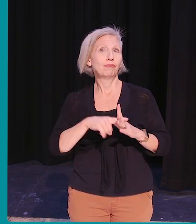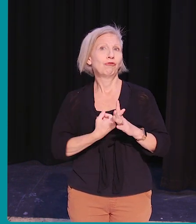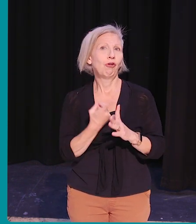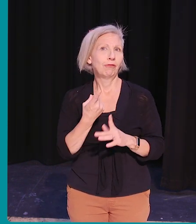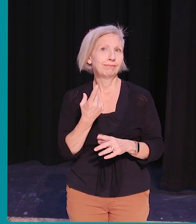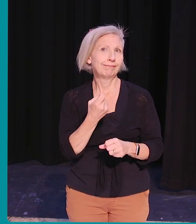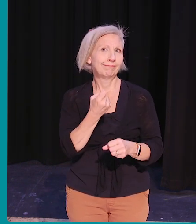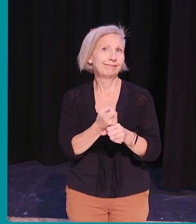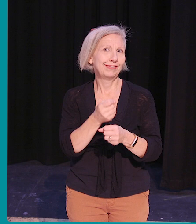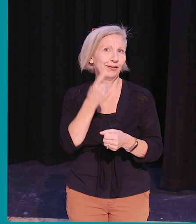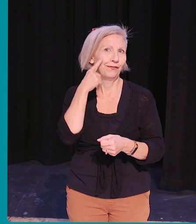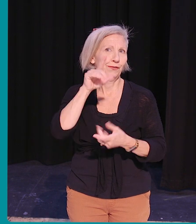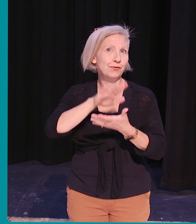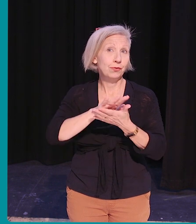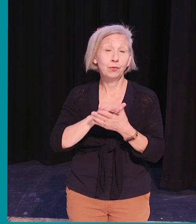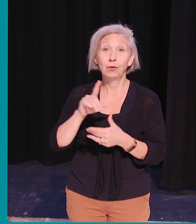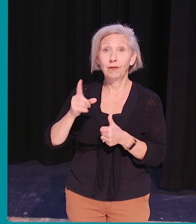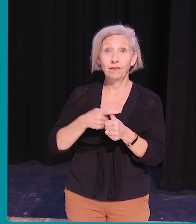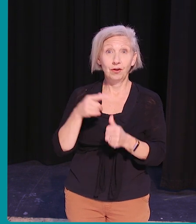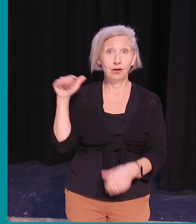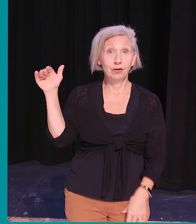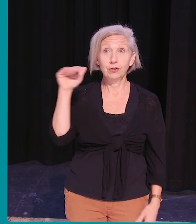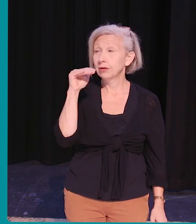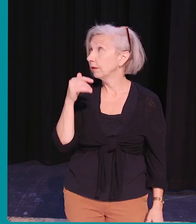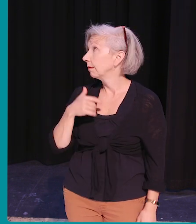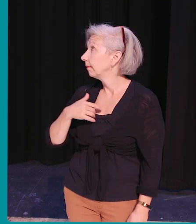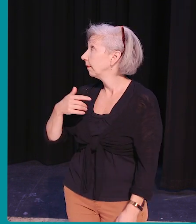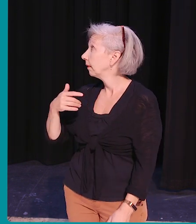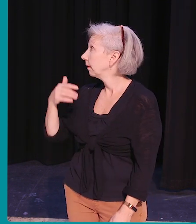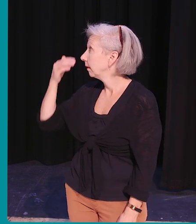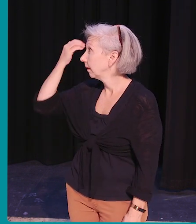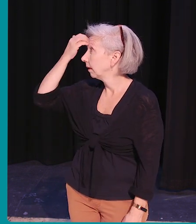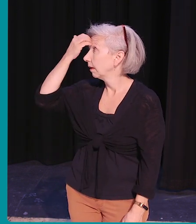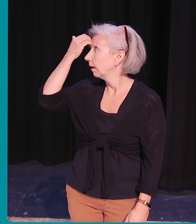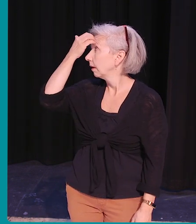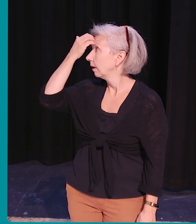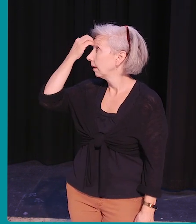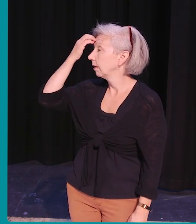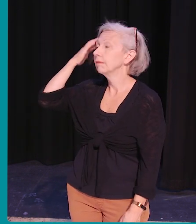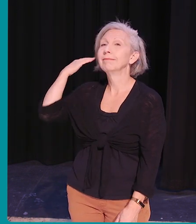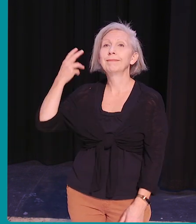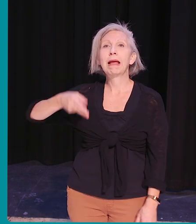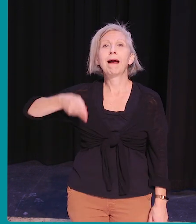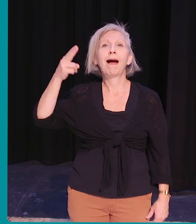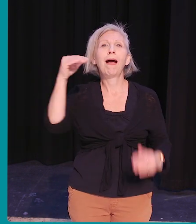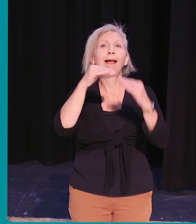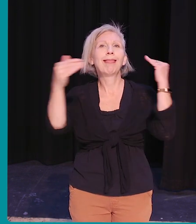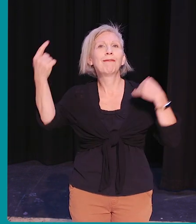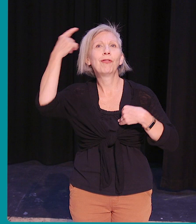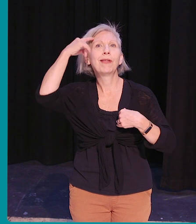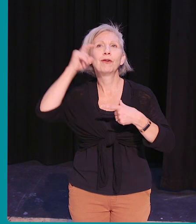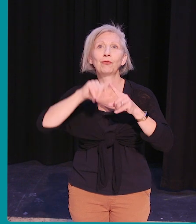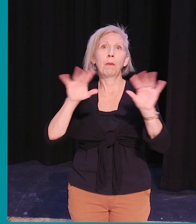First reminder is high-level thinkers don't magically emerge from low-level thinking spaces.